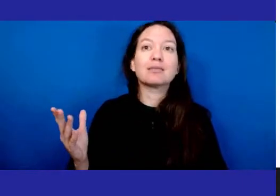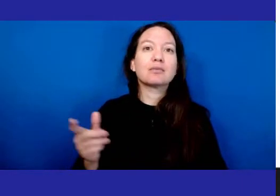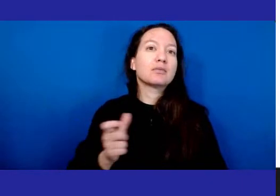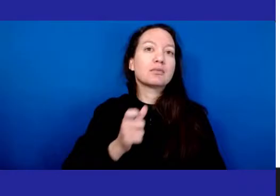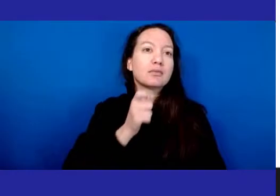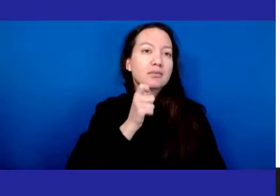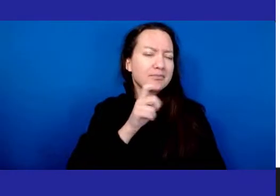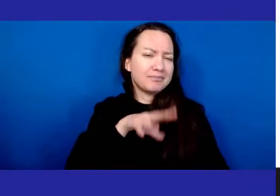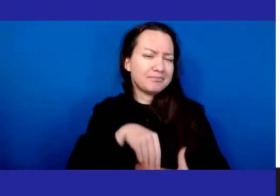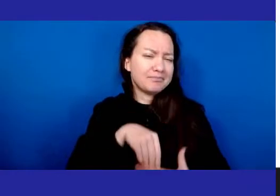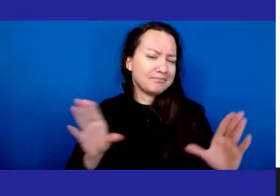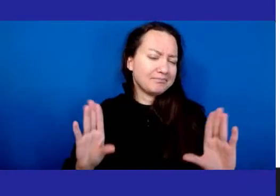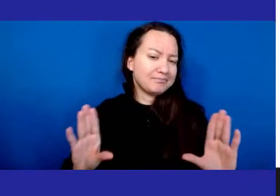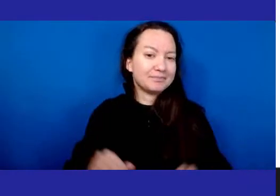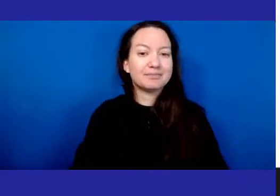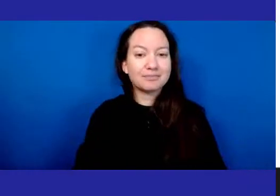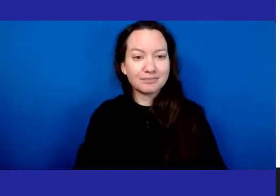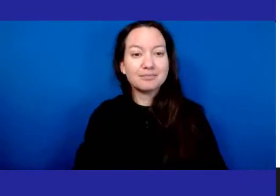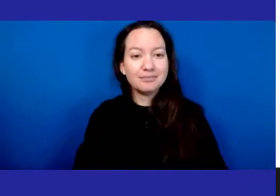it.